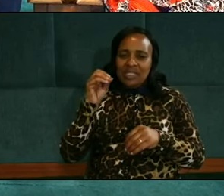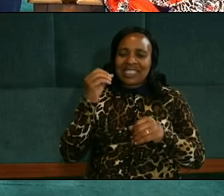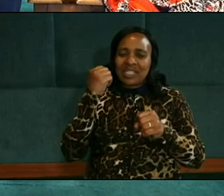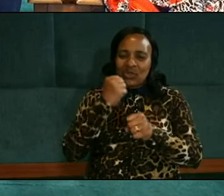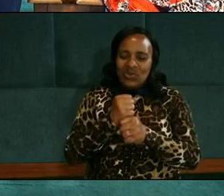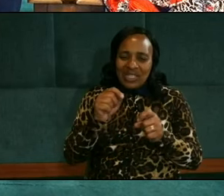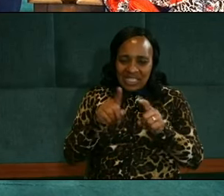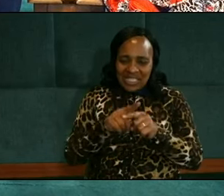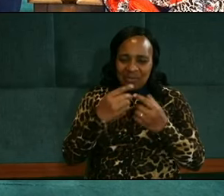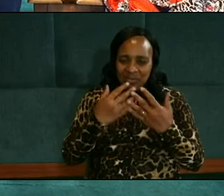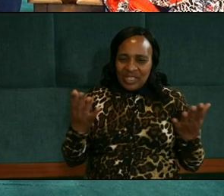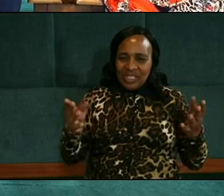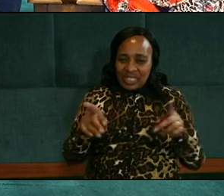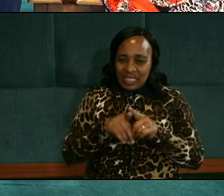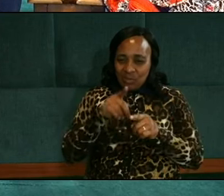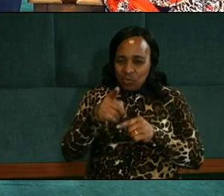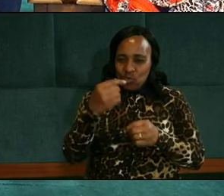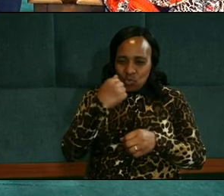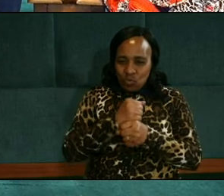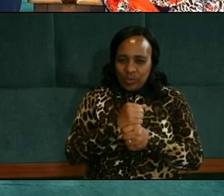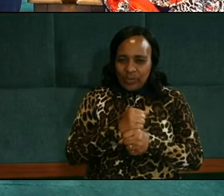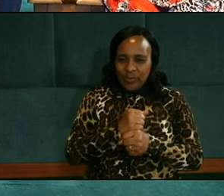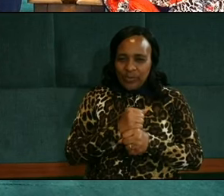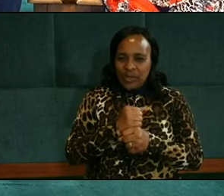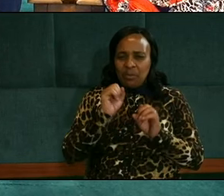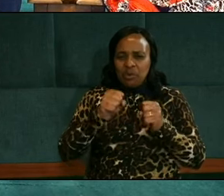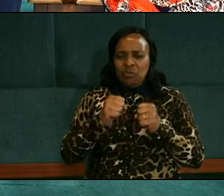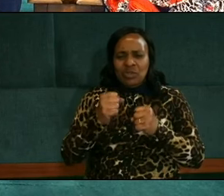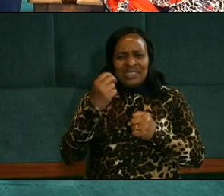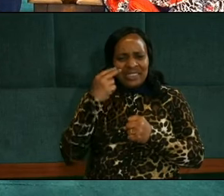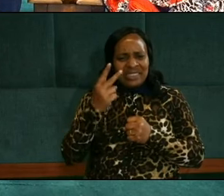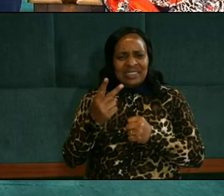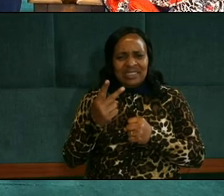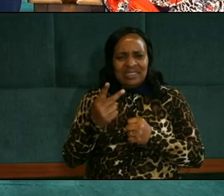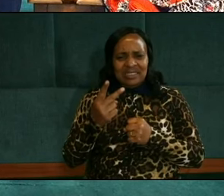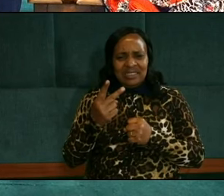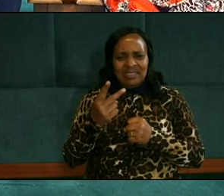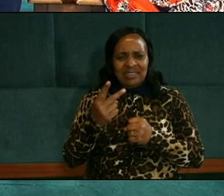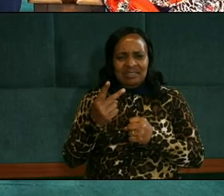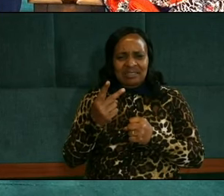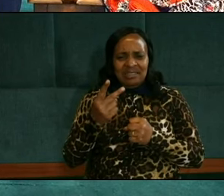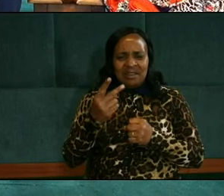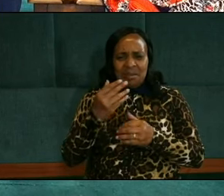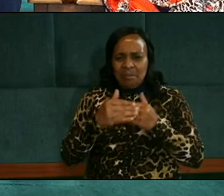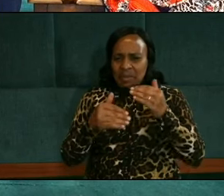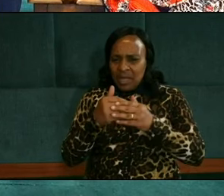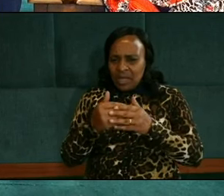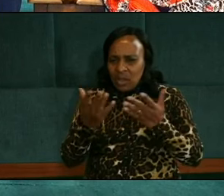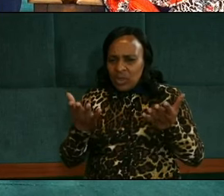are. Because if you look at really wealthy people who built their wealth